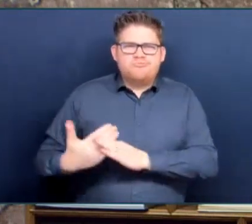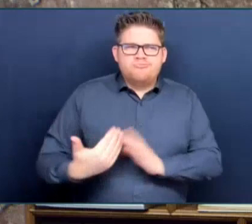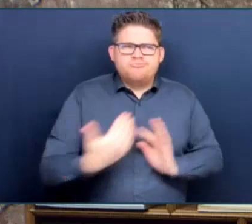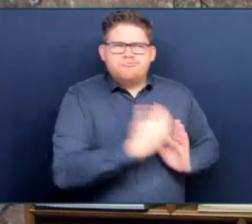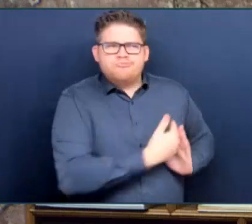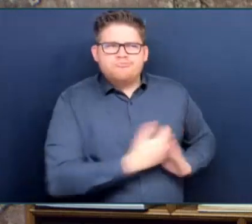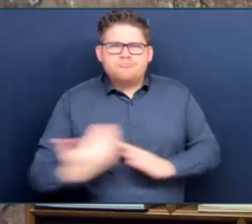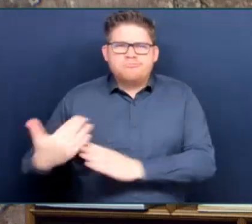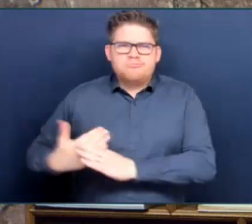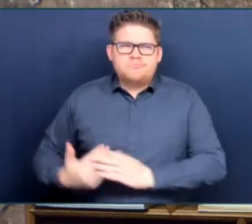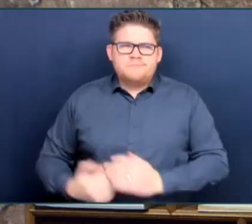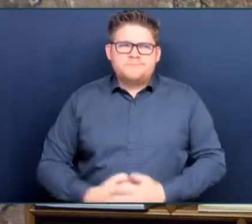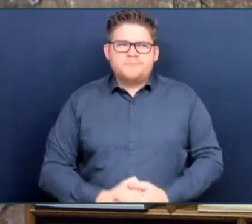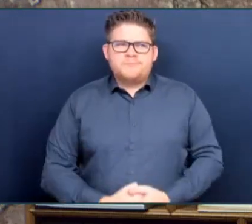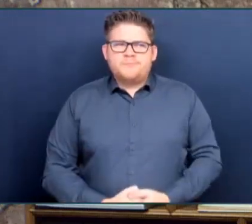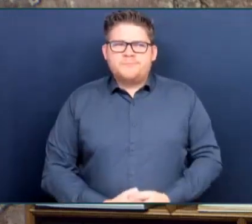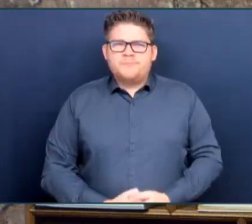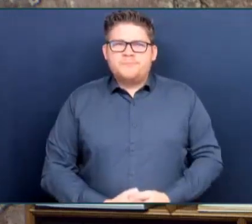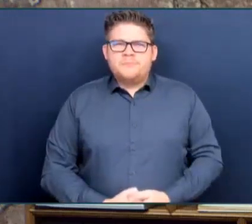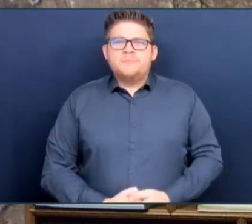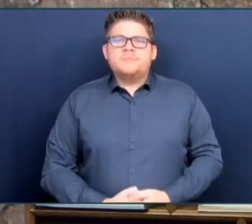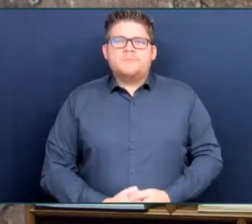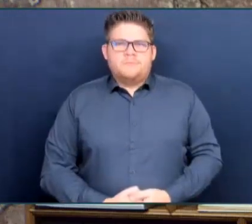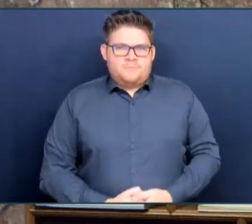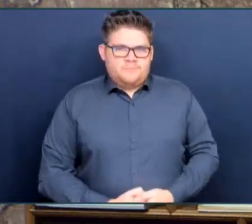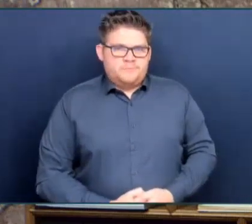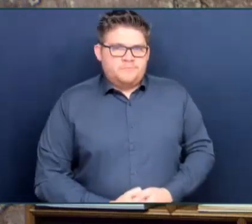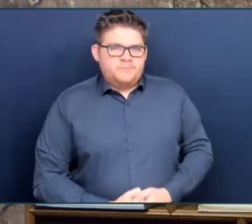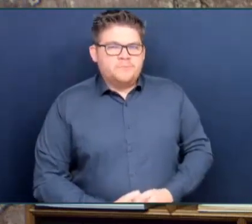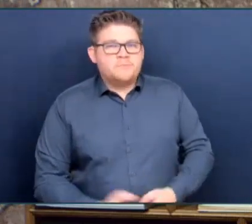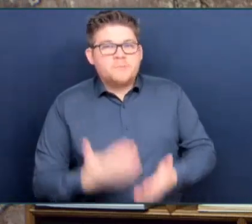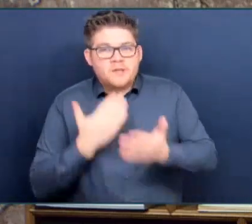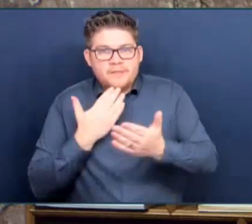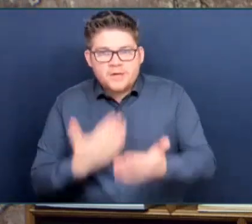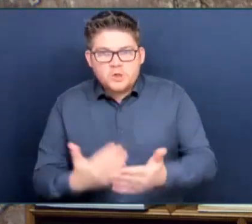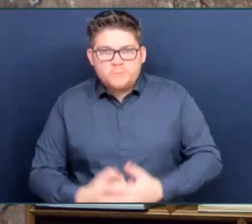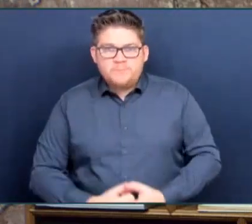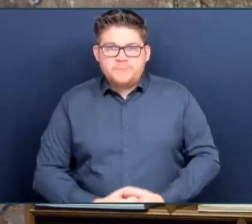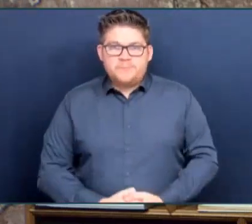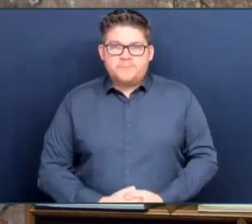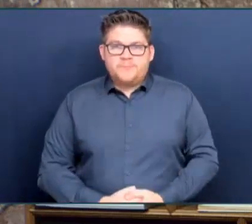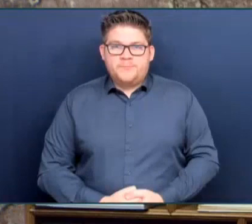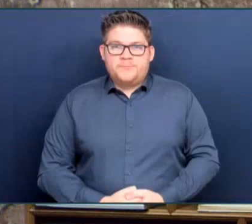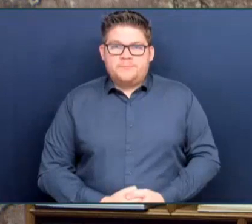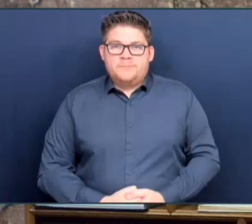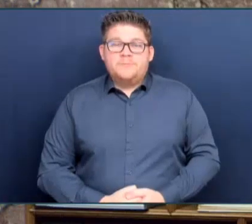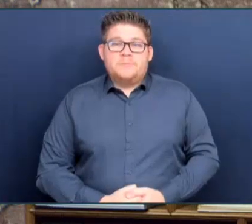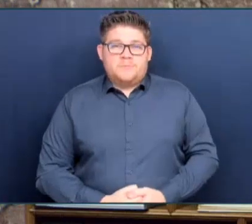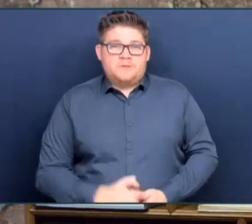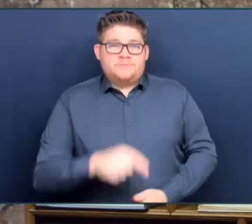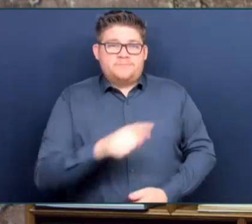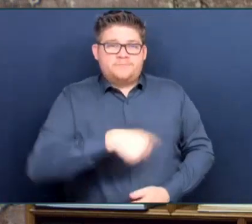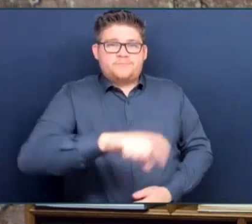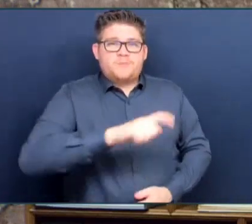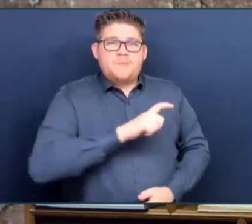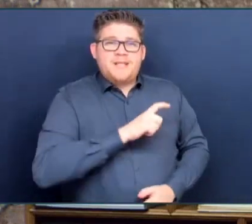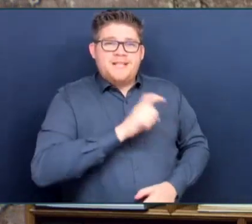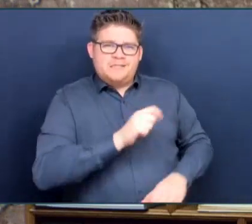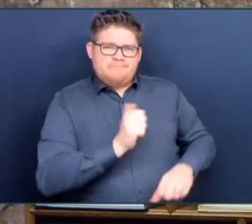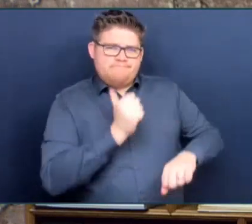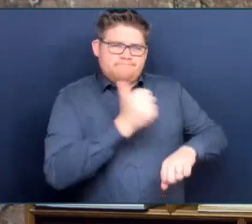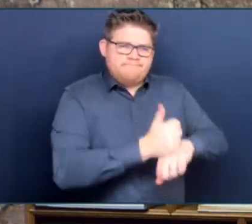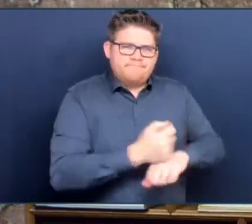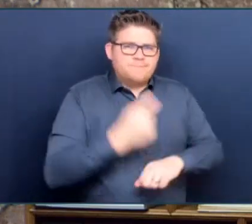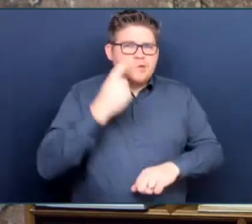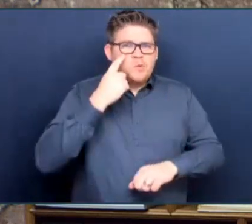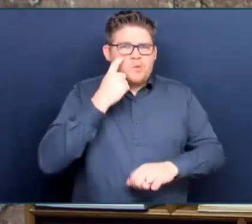Thank you, Honourable Speaker. Police said putting in place a witness protection program to build strong cases against organised crime